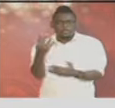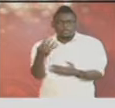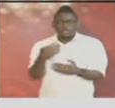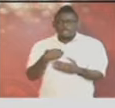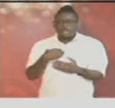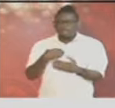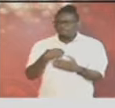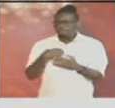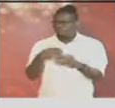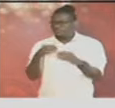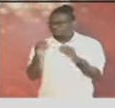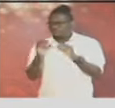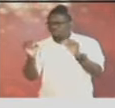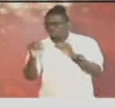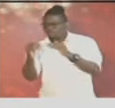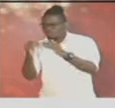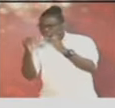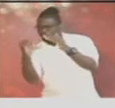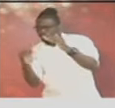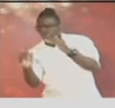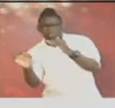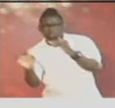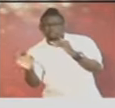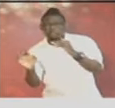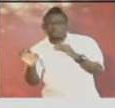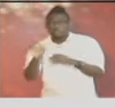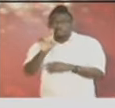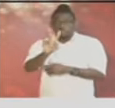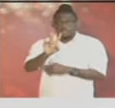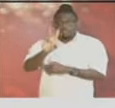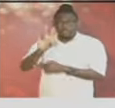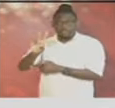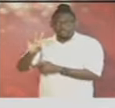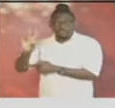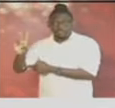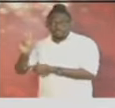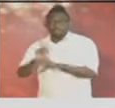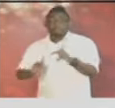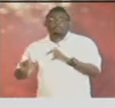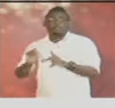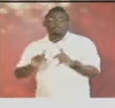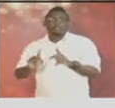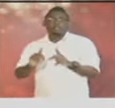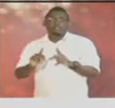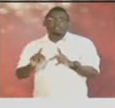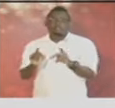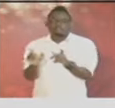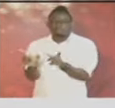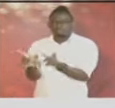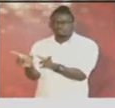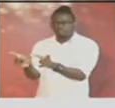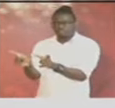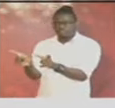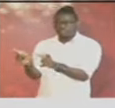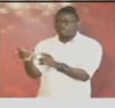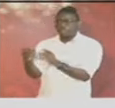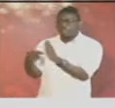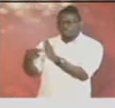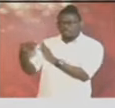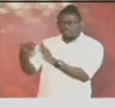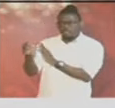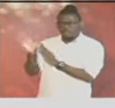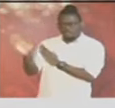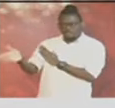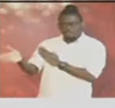facilities, and there are 277 individuals in the state quarantine facilities. Next slide,